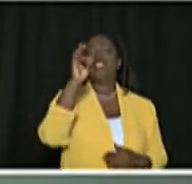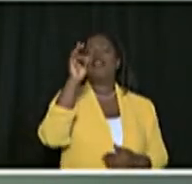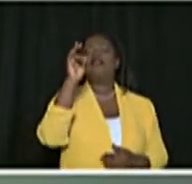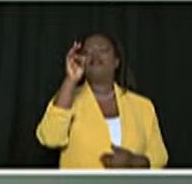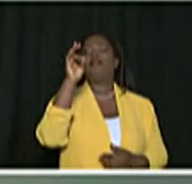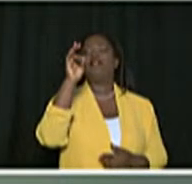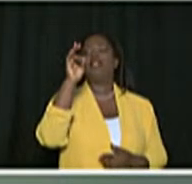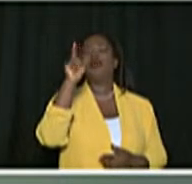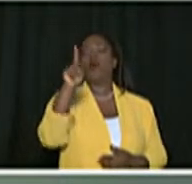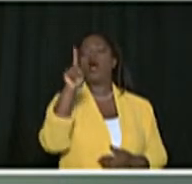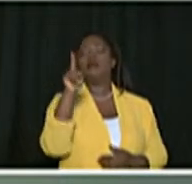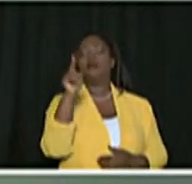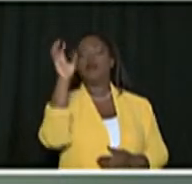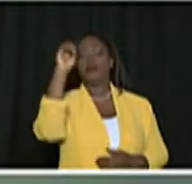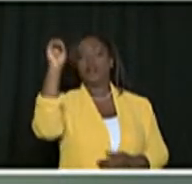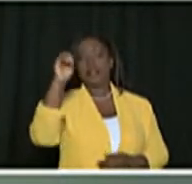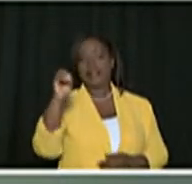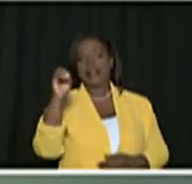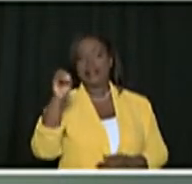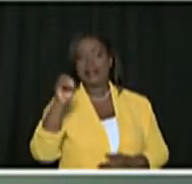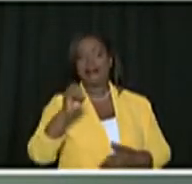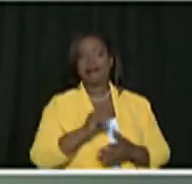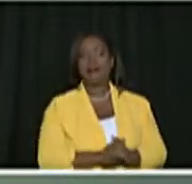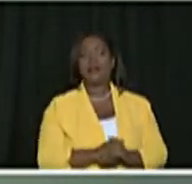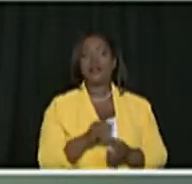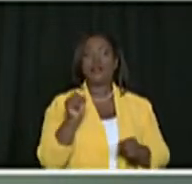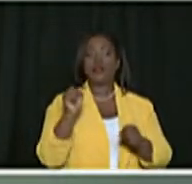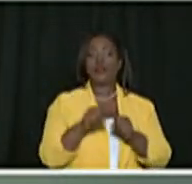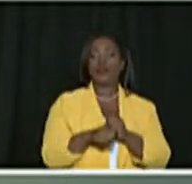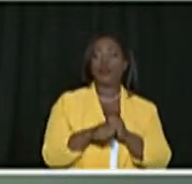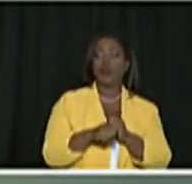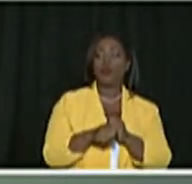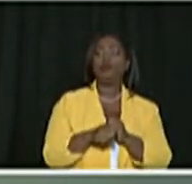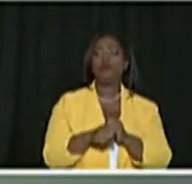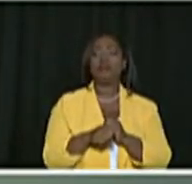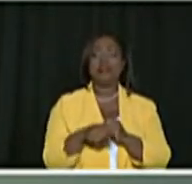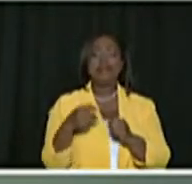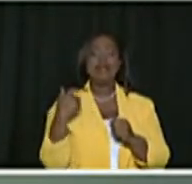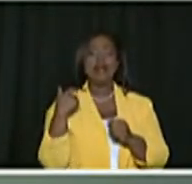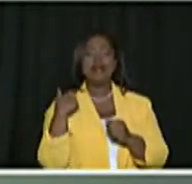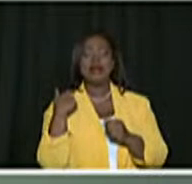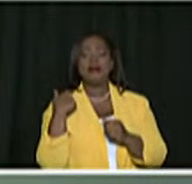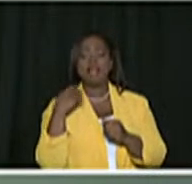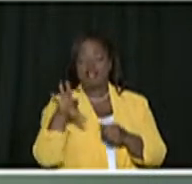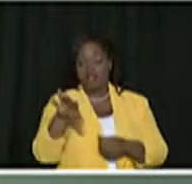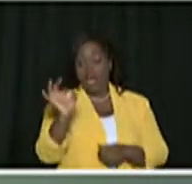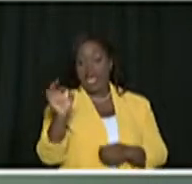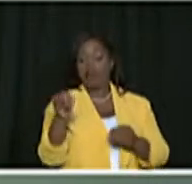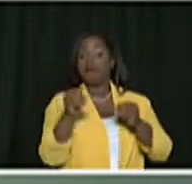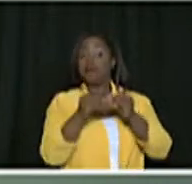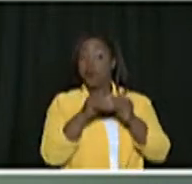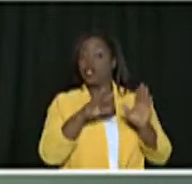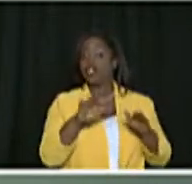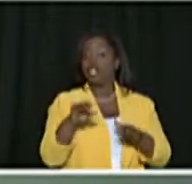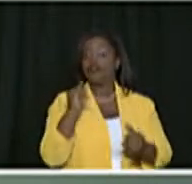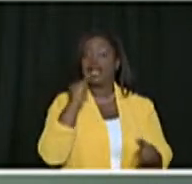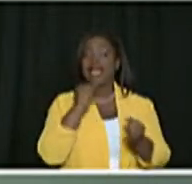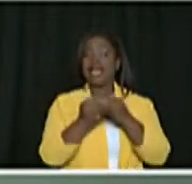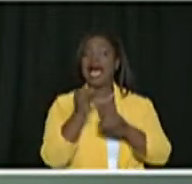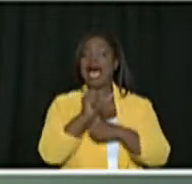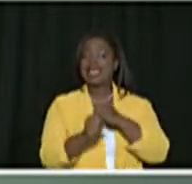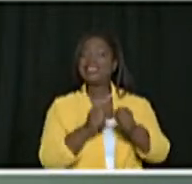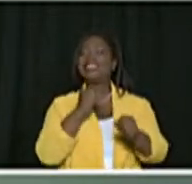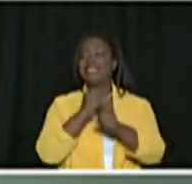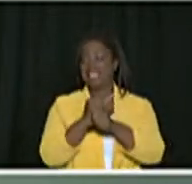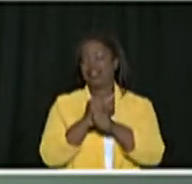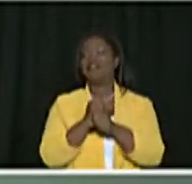85%, 82% to be exact. So we had more children recovered last year in terms of being a proportion of the number